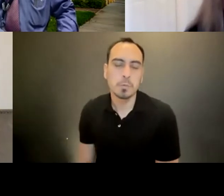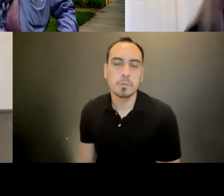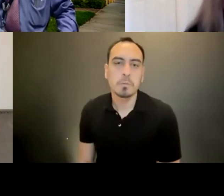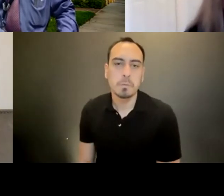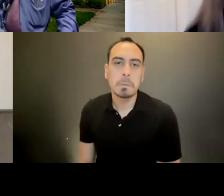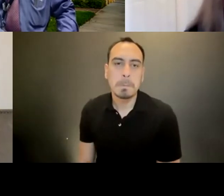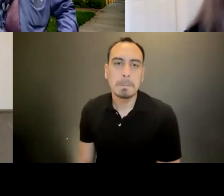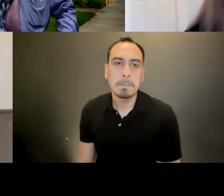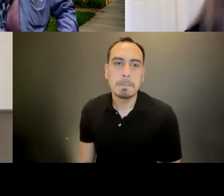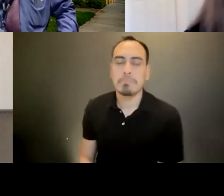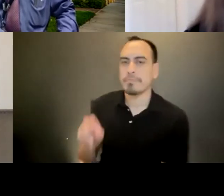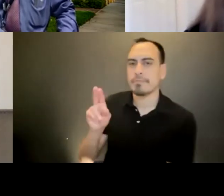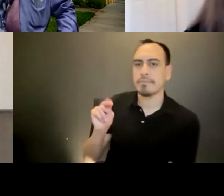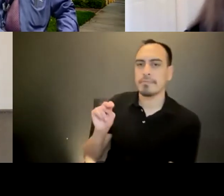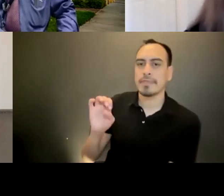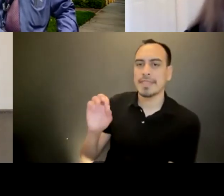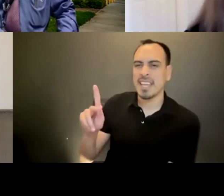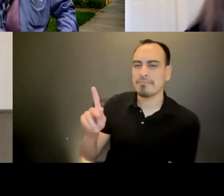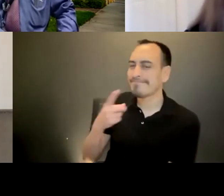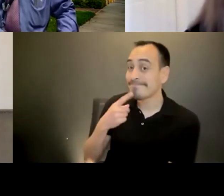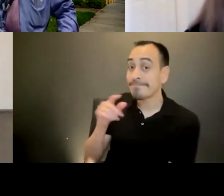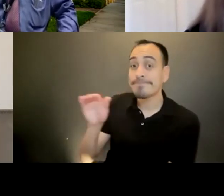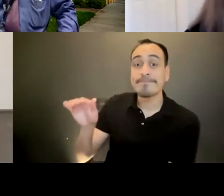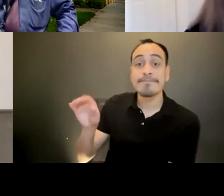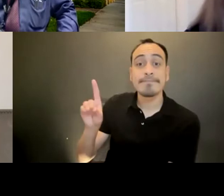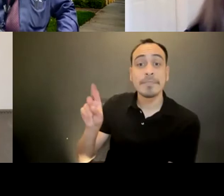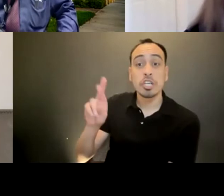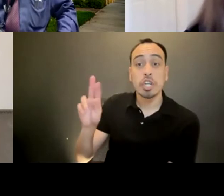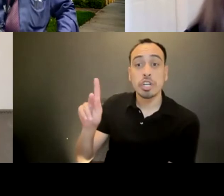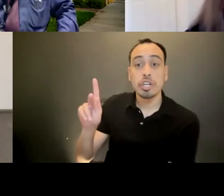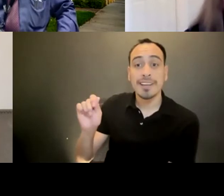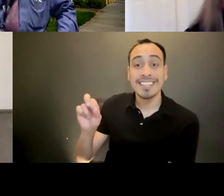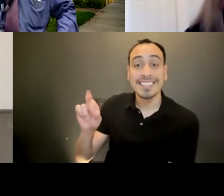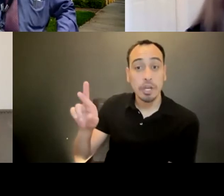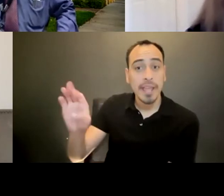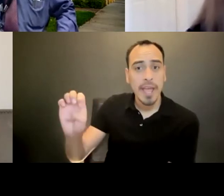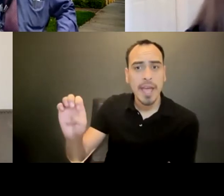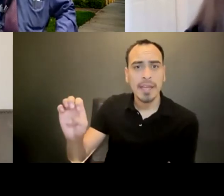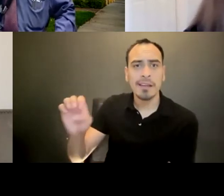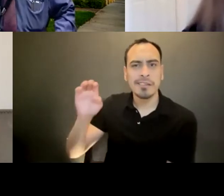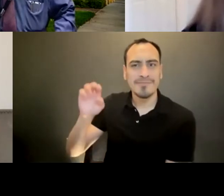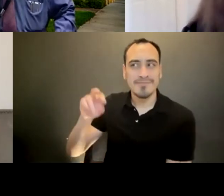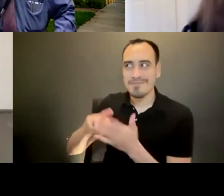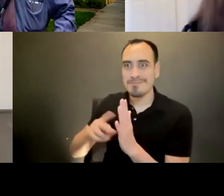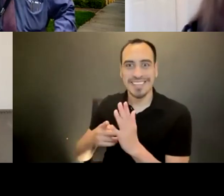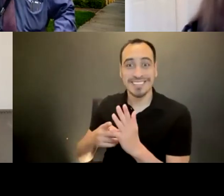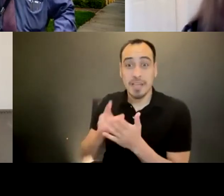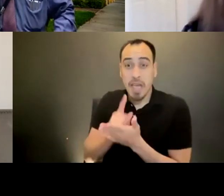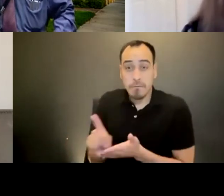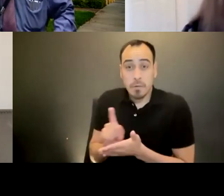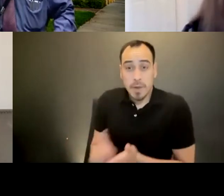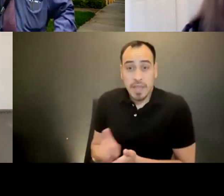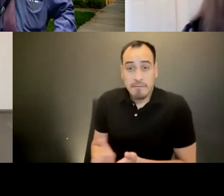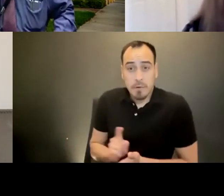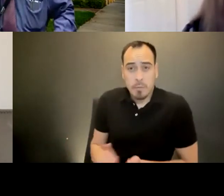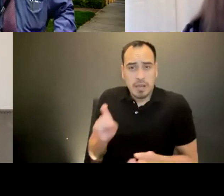So Dr. Kasirye, you touched on the fact that we really know on a kind of a week-by-week basis on vaccine and